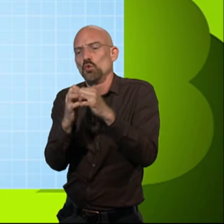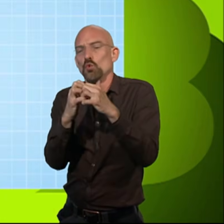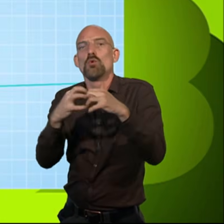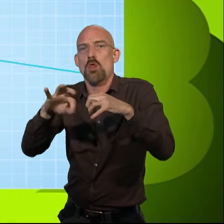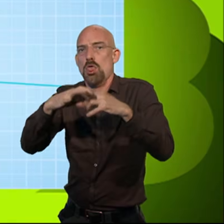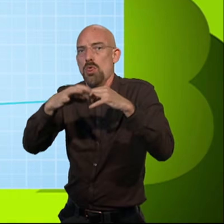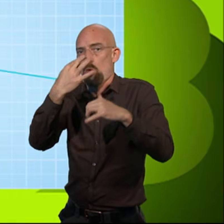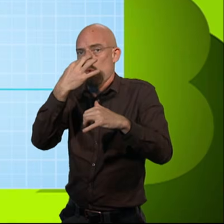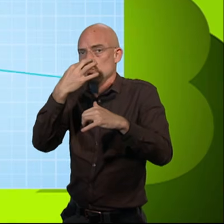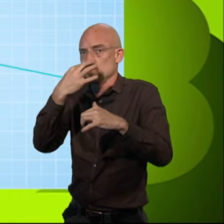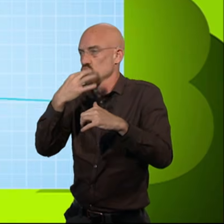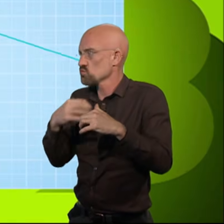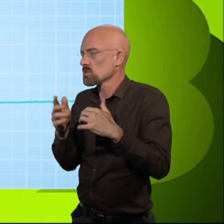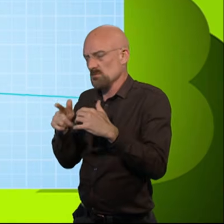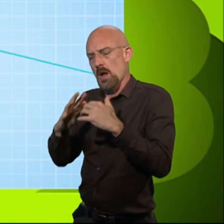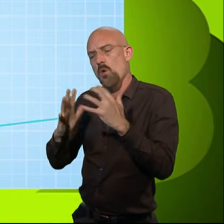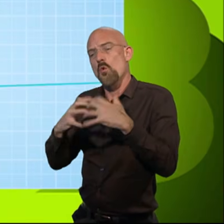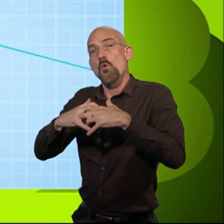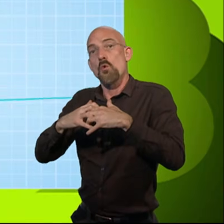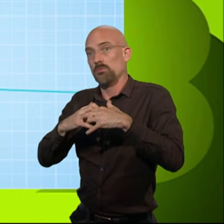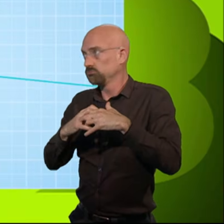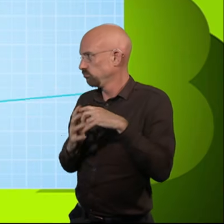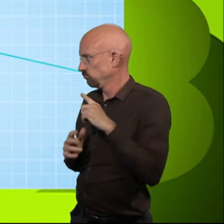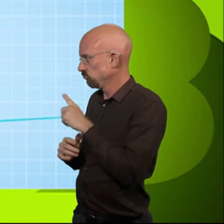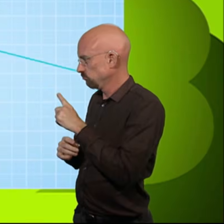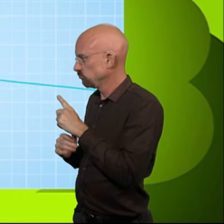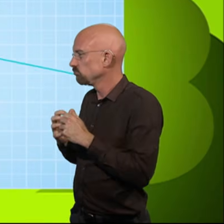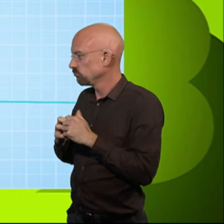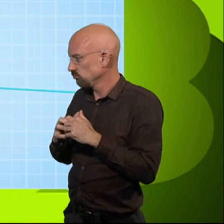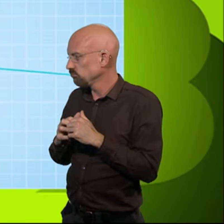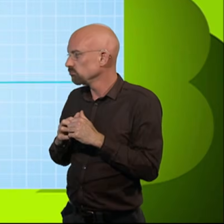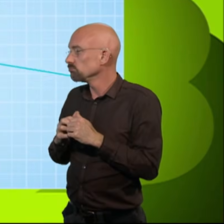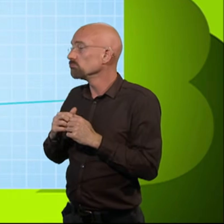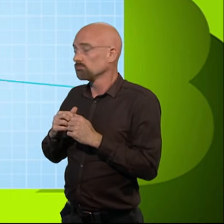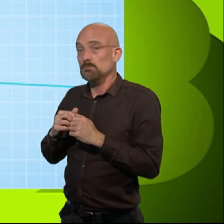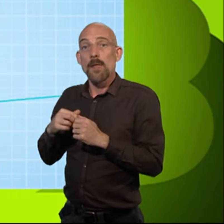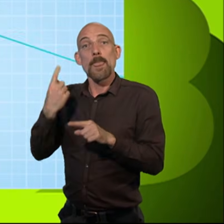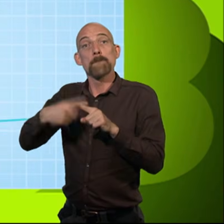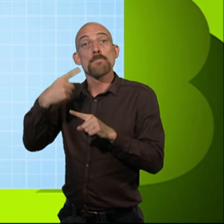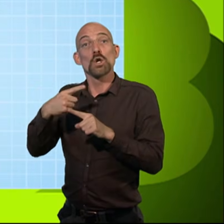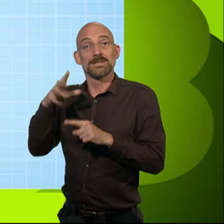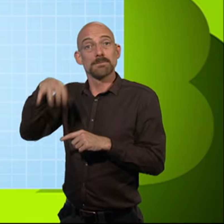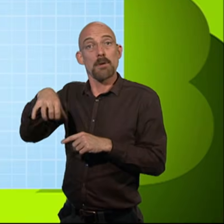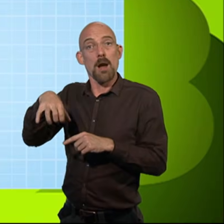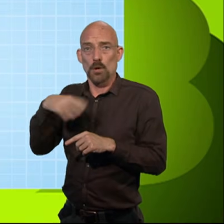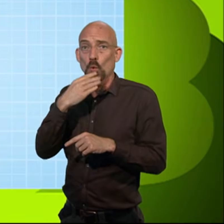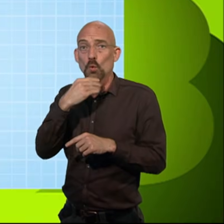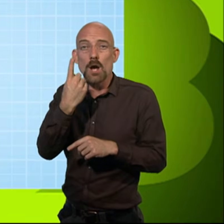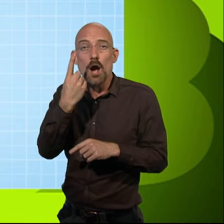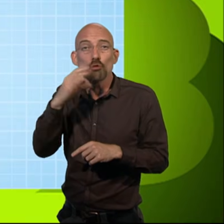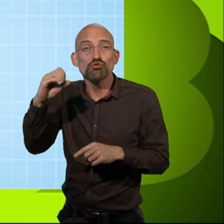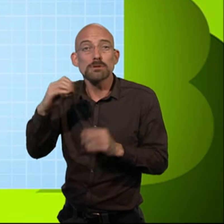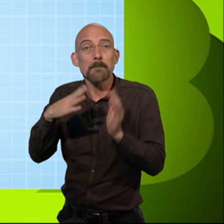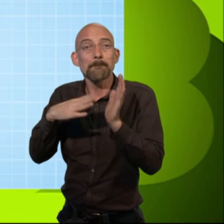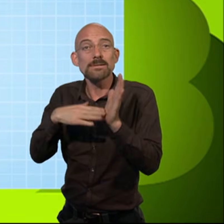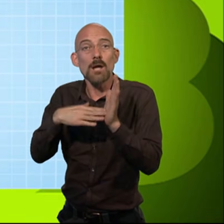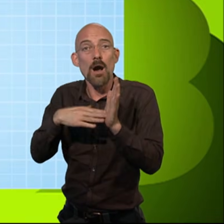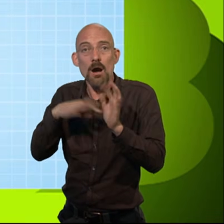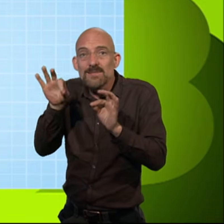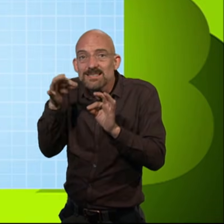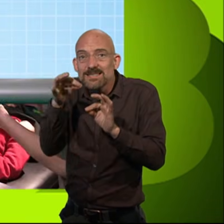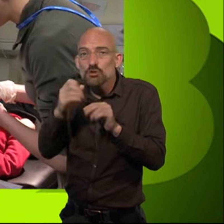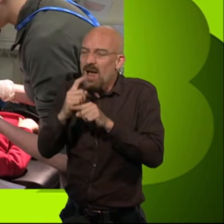this emergency department, they use 100 metres of stitching thread in a year. That would go round Tig's head 200 times.